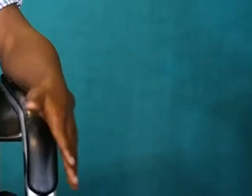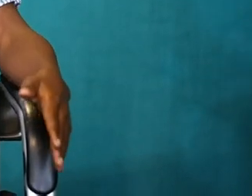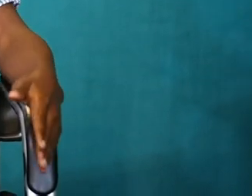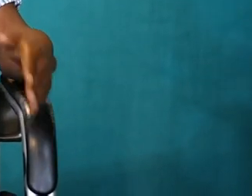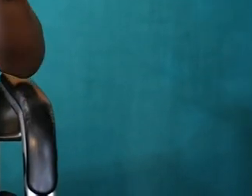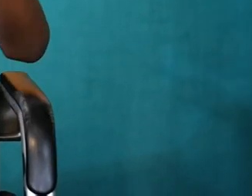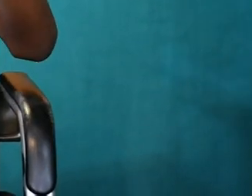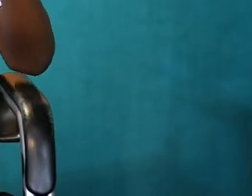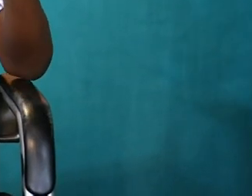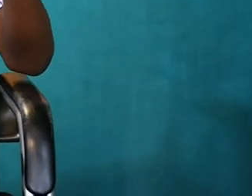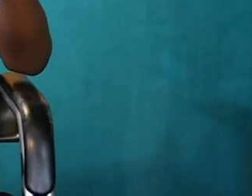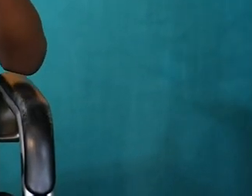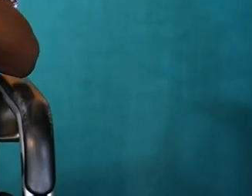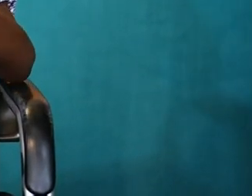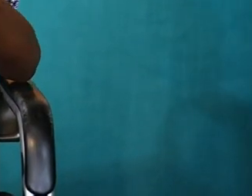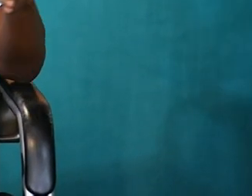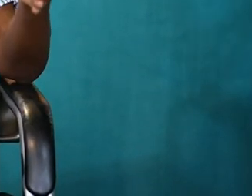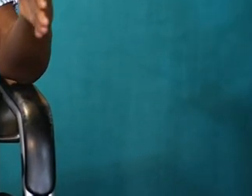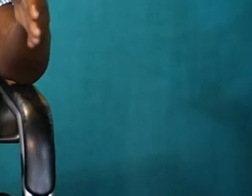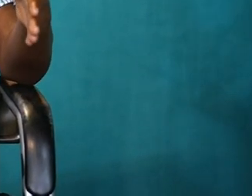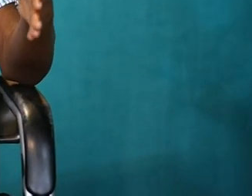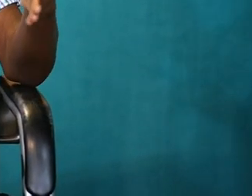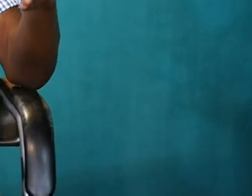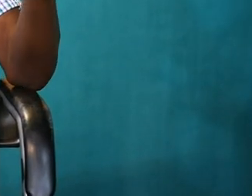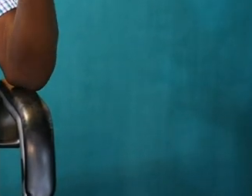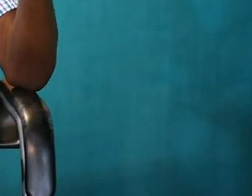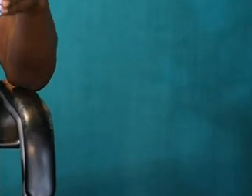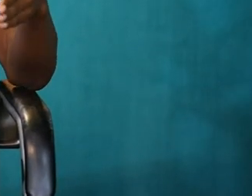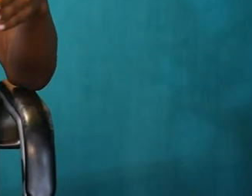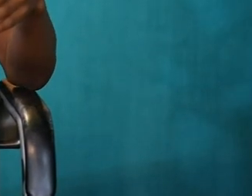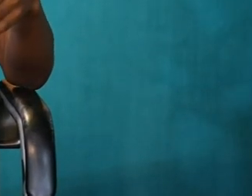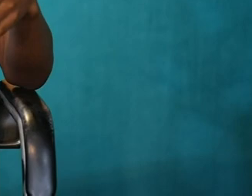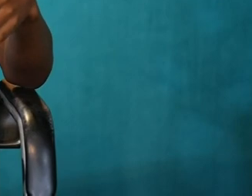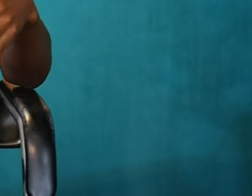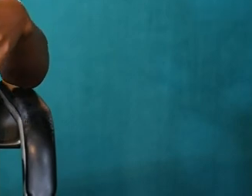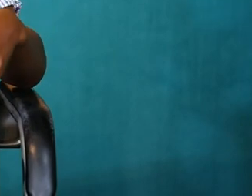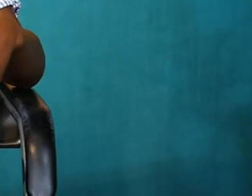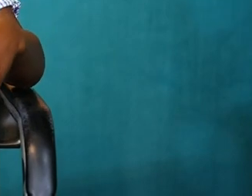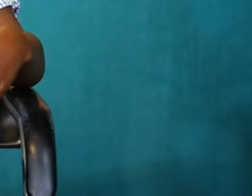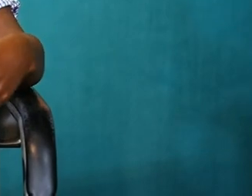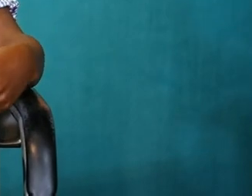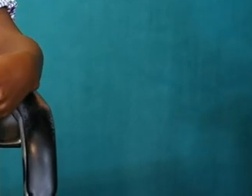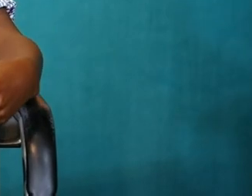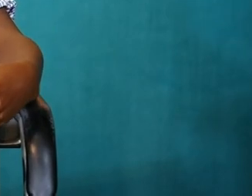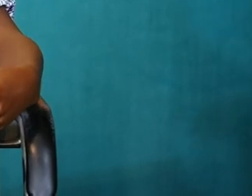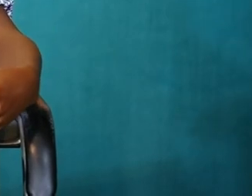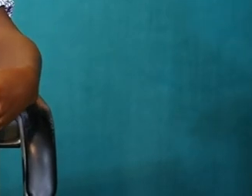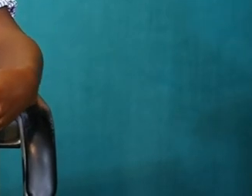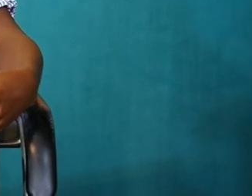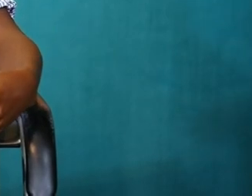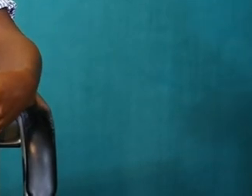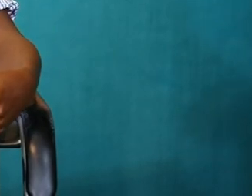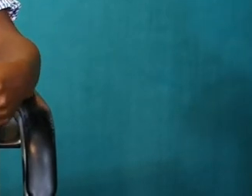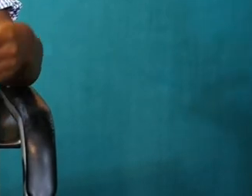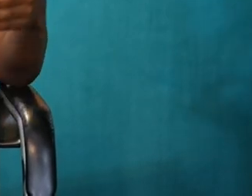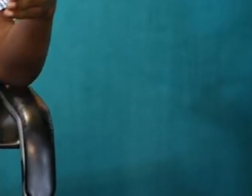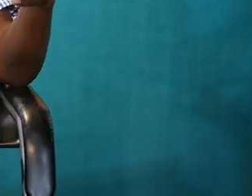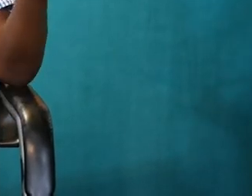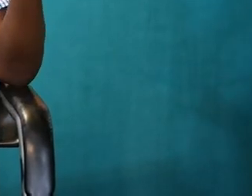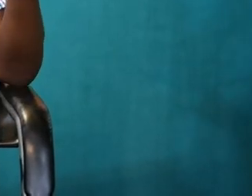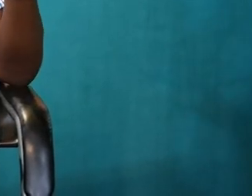applying the lamp, the blood. Yeah. The blood from the lamp. Mm. The final lamp, which was the final sacrifice, mm-hmm. was Jesus.